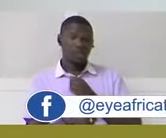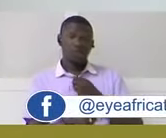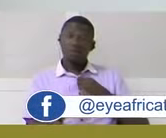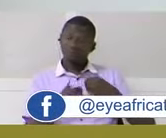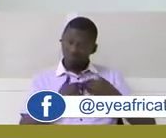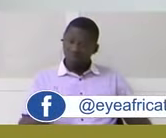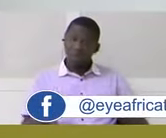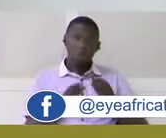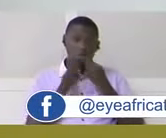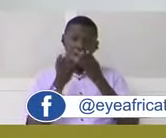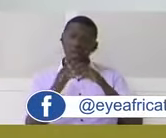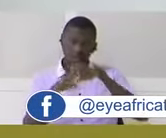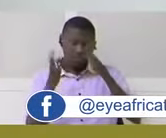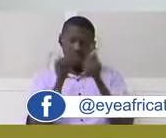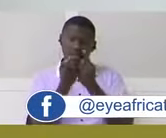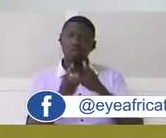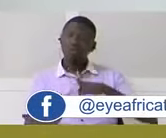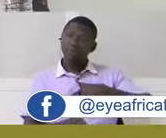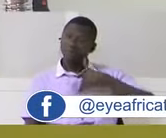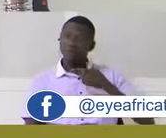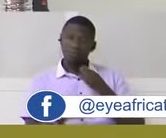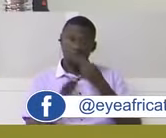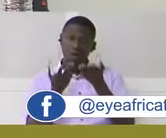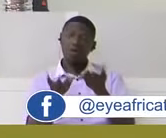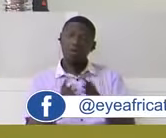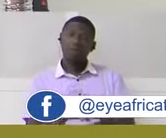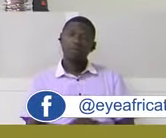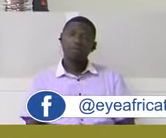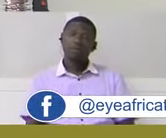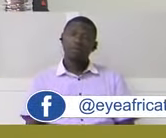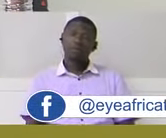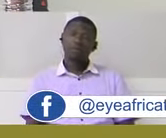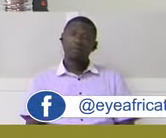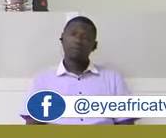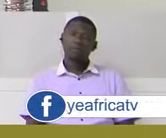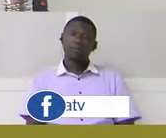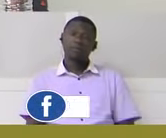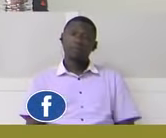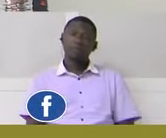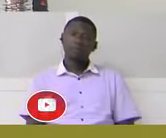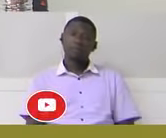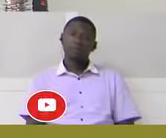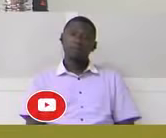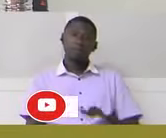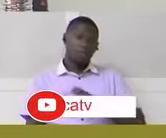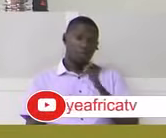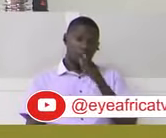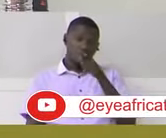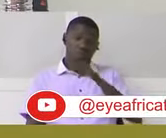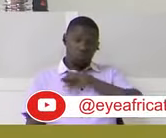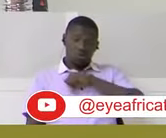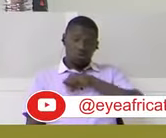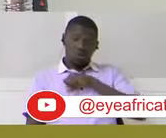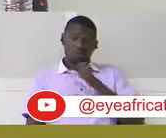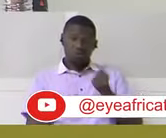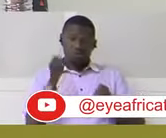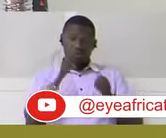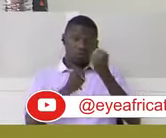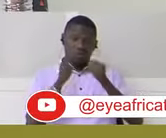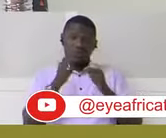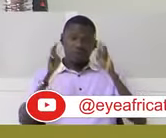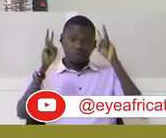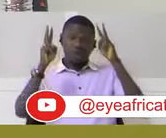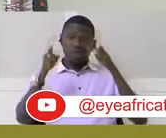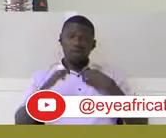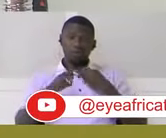Afaya do member sotai mo kono. Ba ina abe do gola. And you drove Jame so many times. Did you make that suggestion? Ita fano Jame sambale sinya